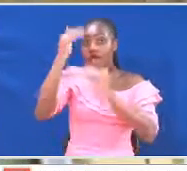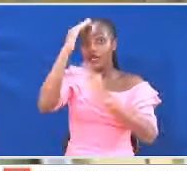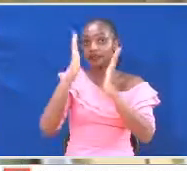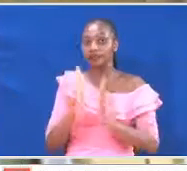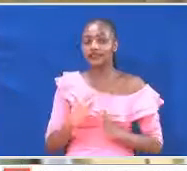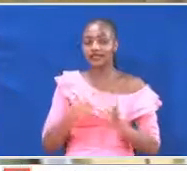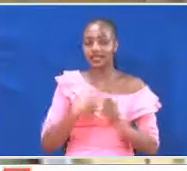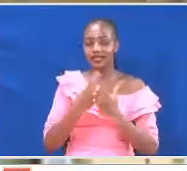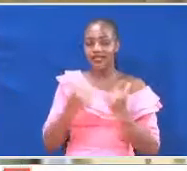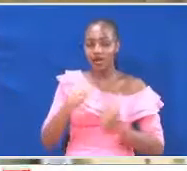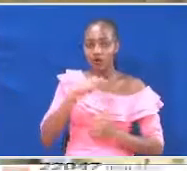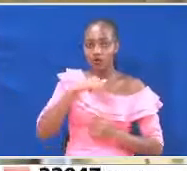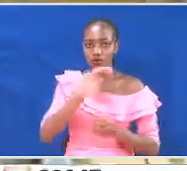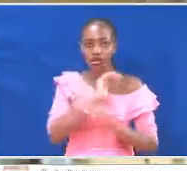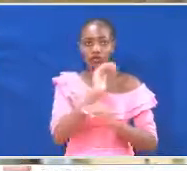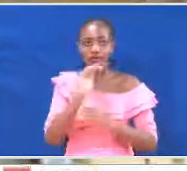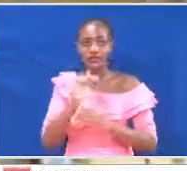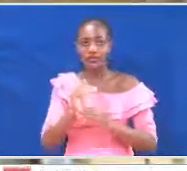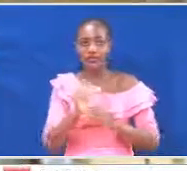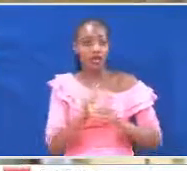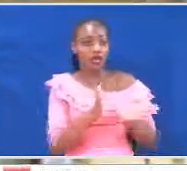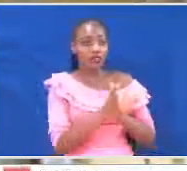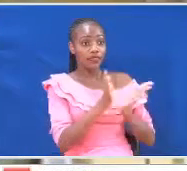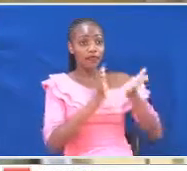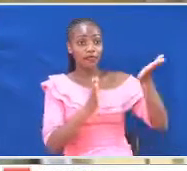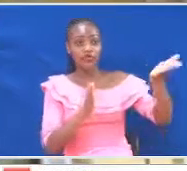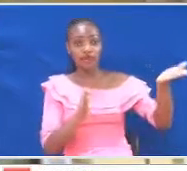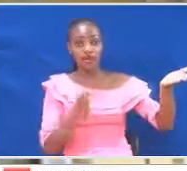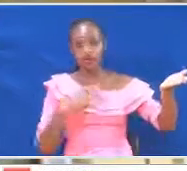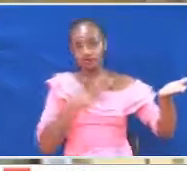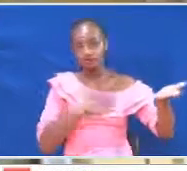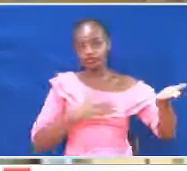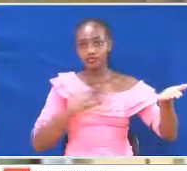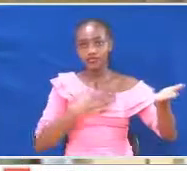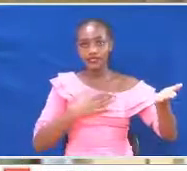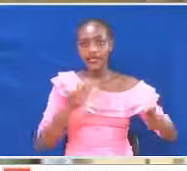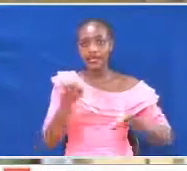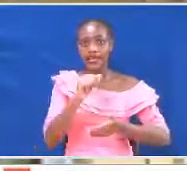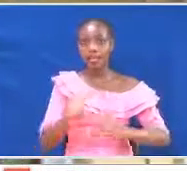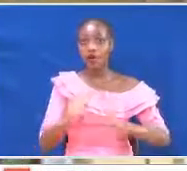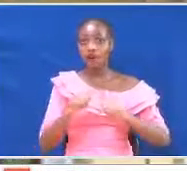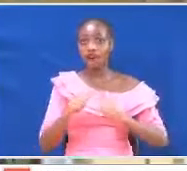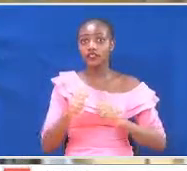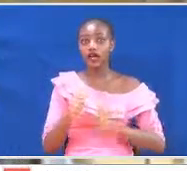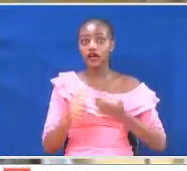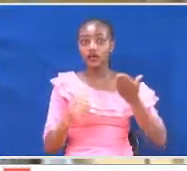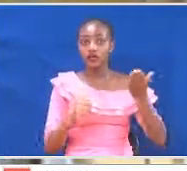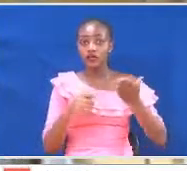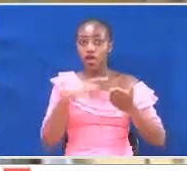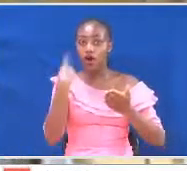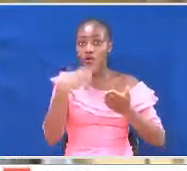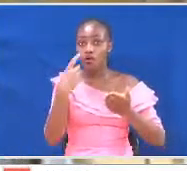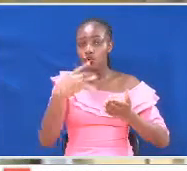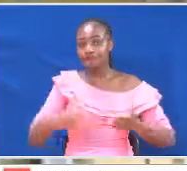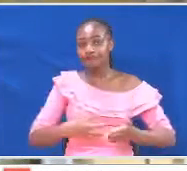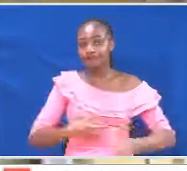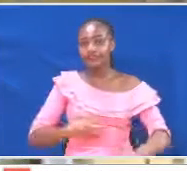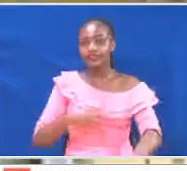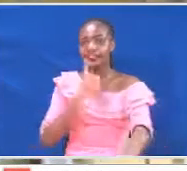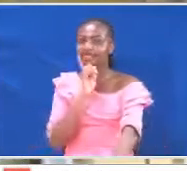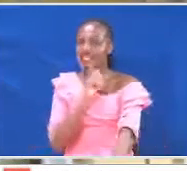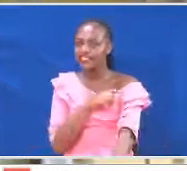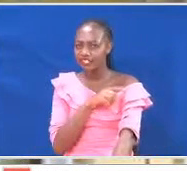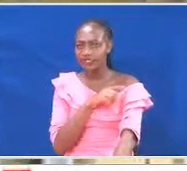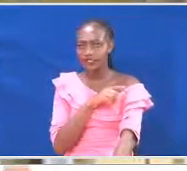And now we are appealing to the general public, any officer who retired